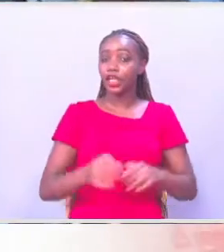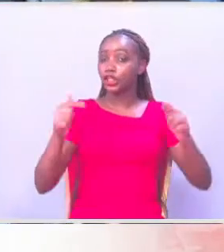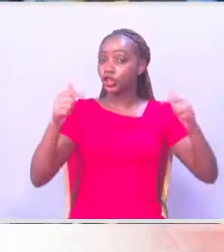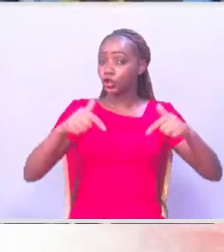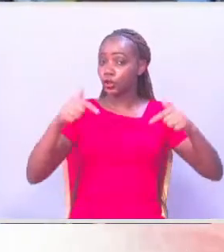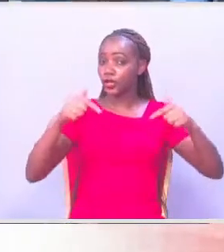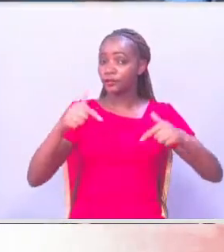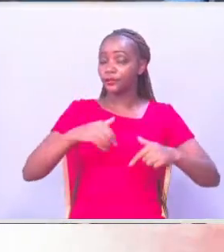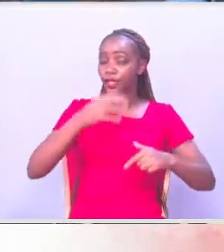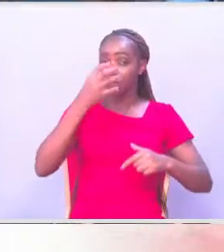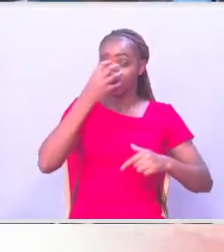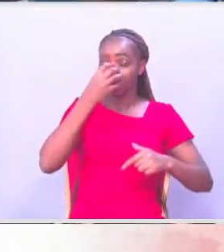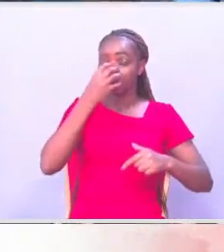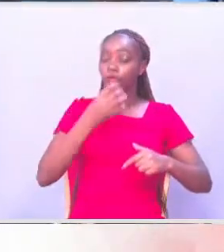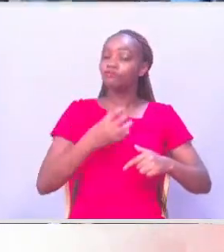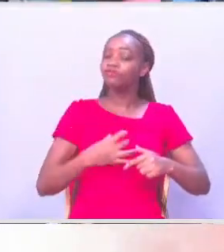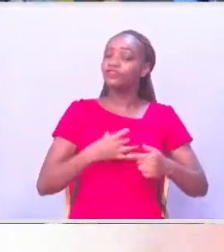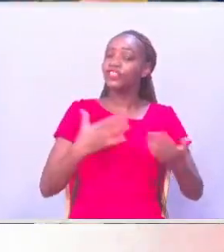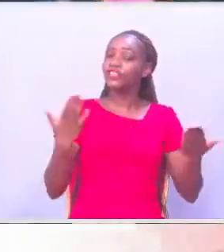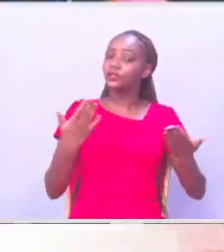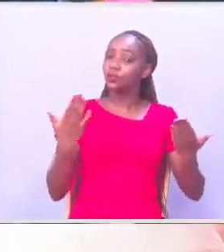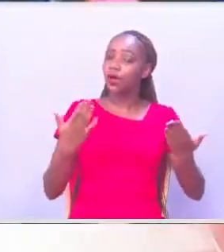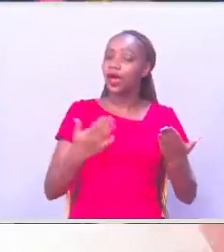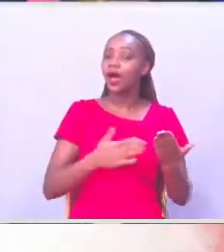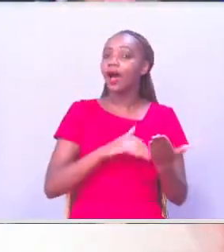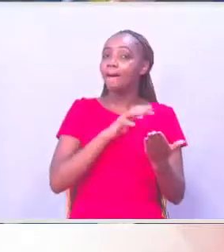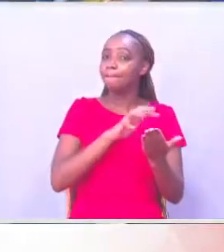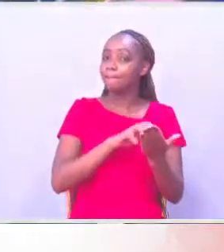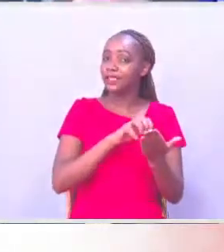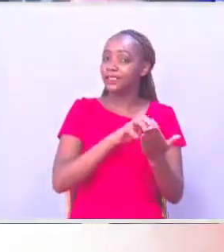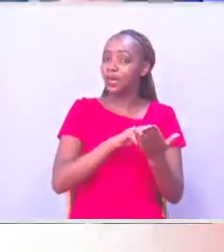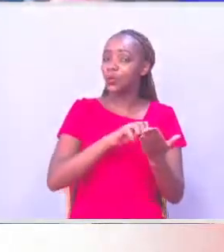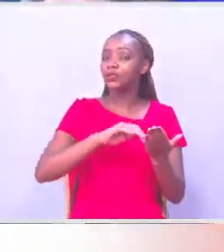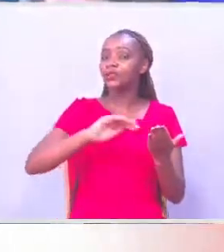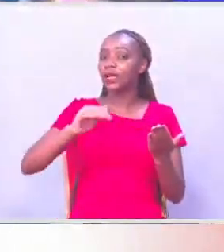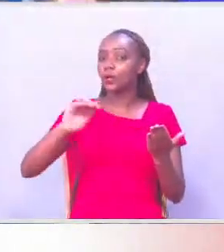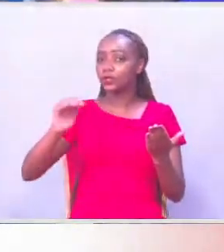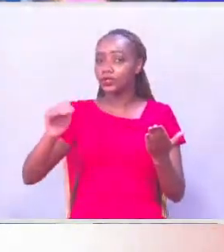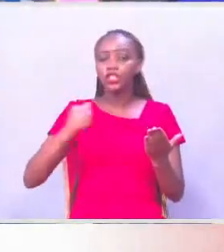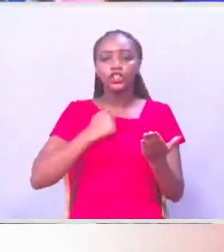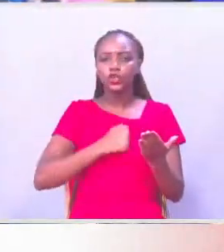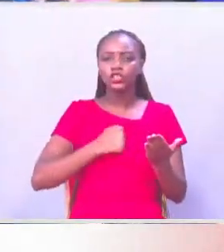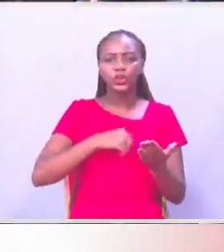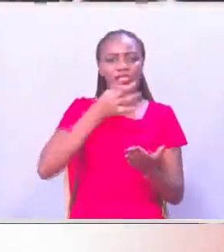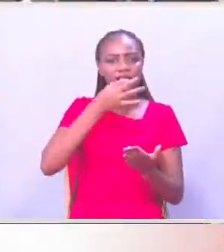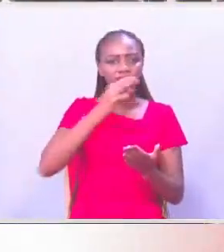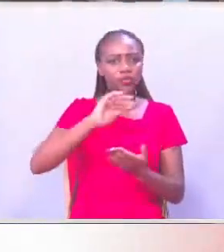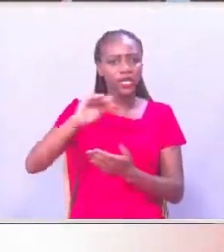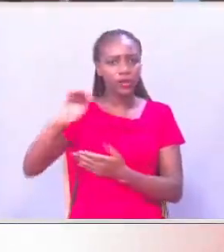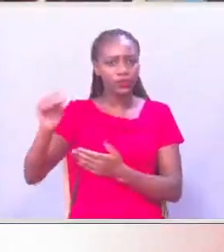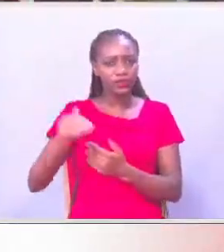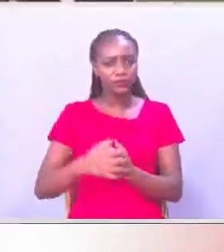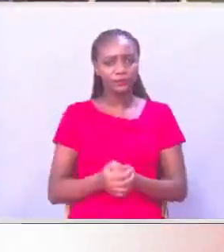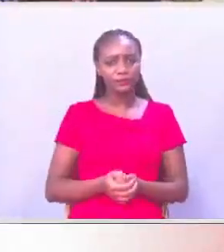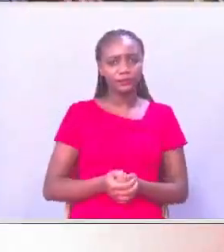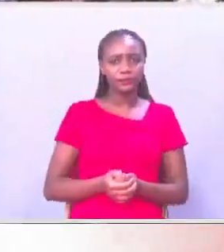Today, he took his hustler politics to Kalonzo Musyoka's backyard of Kitui County.